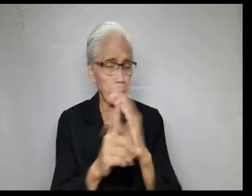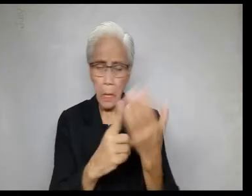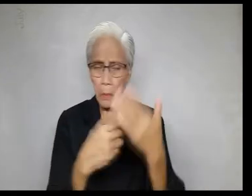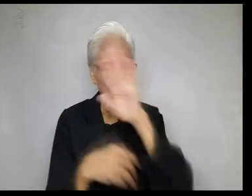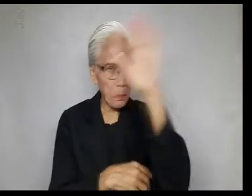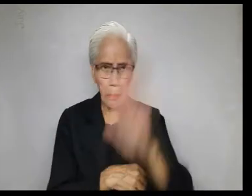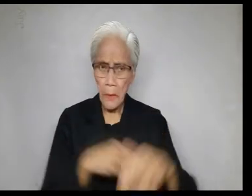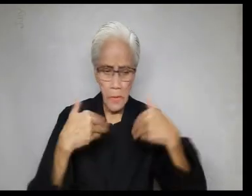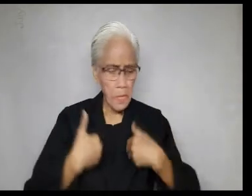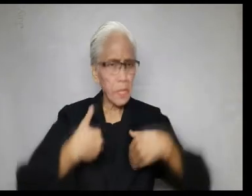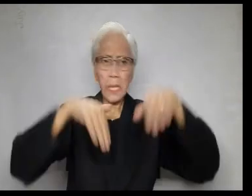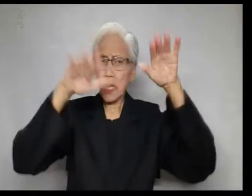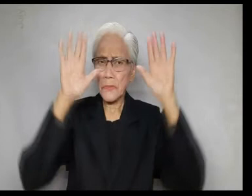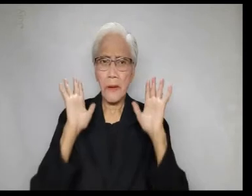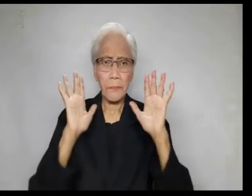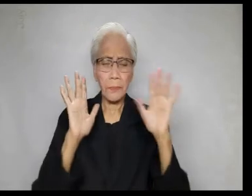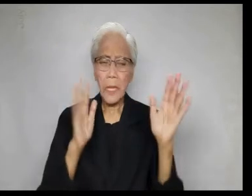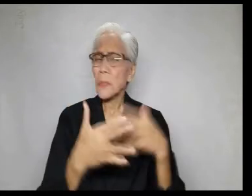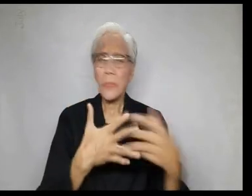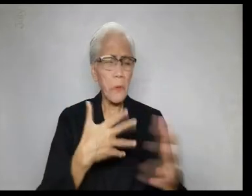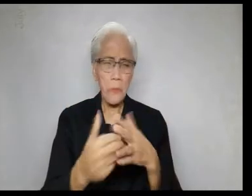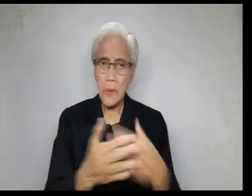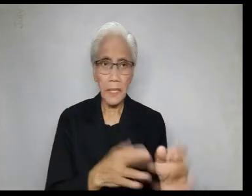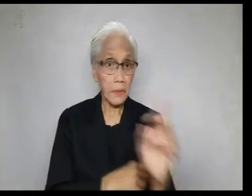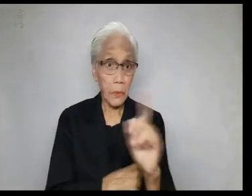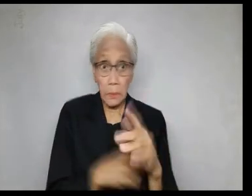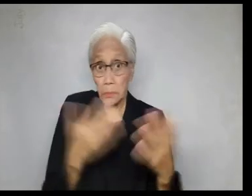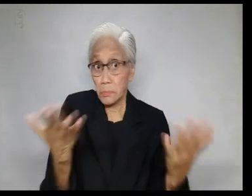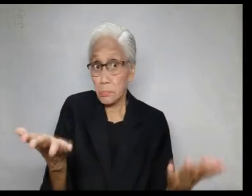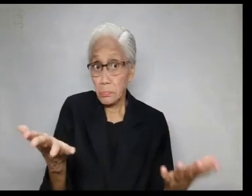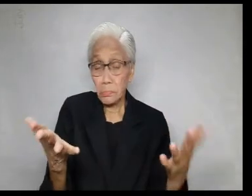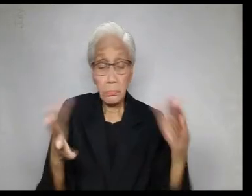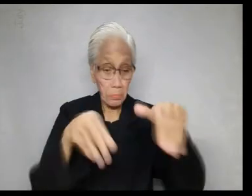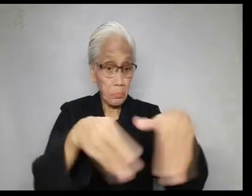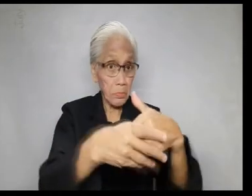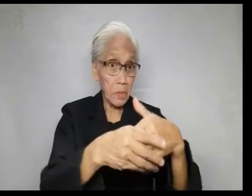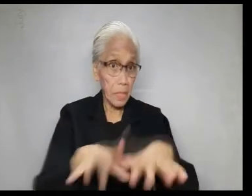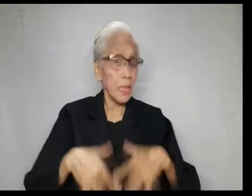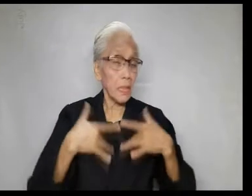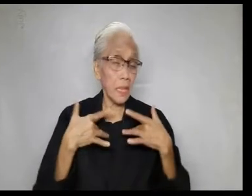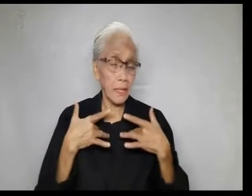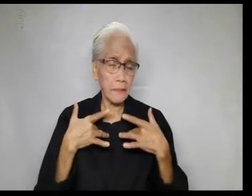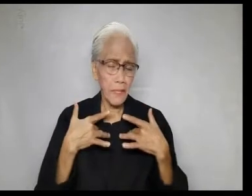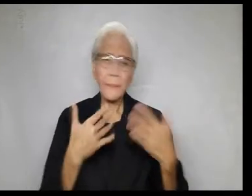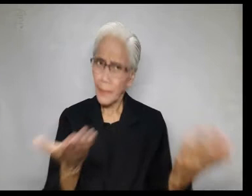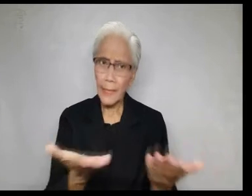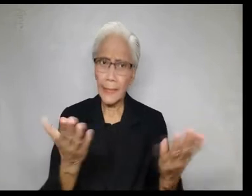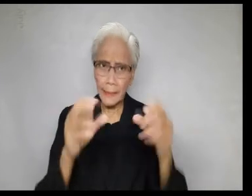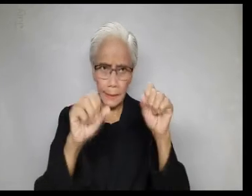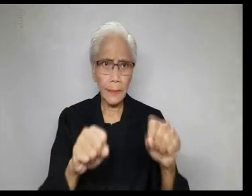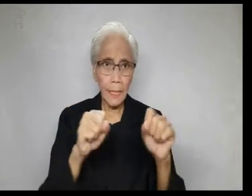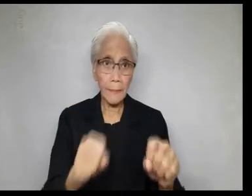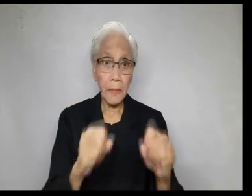unconditionally. He or she will never give up easily, no matter what. Well,